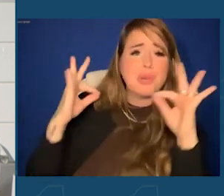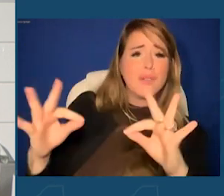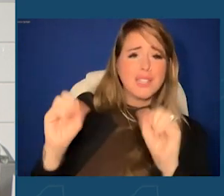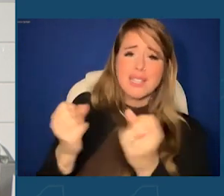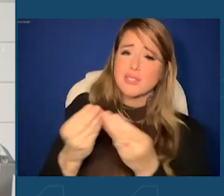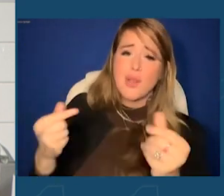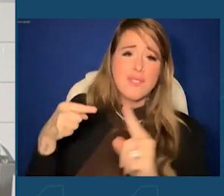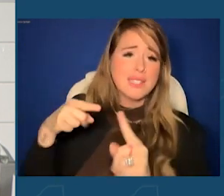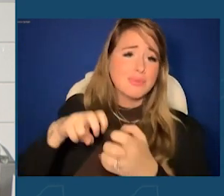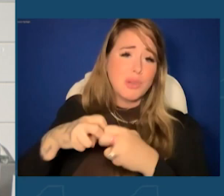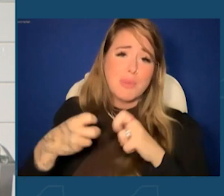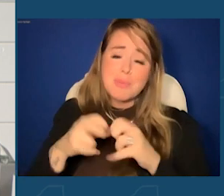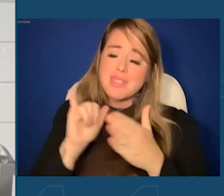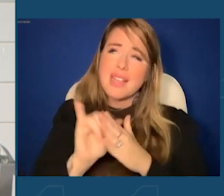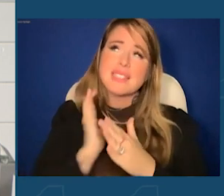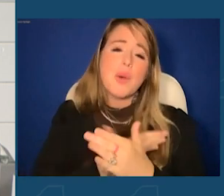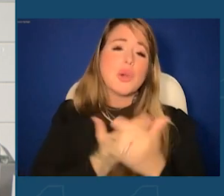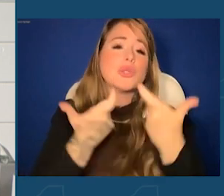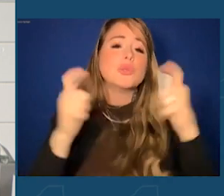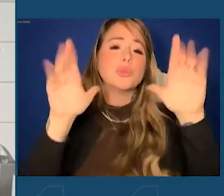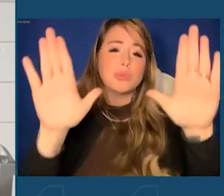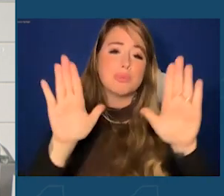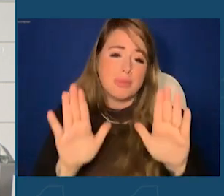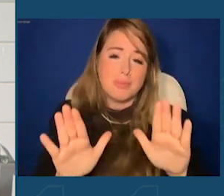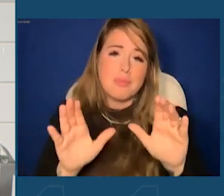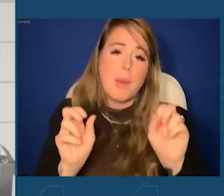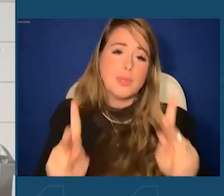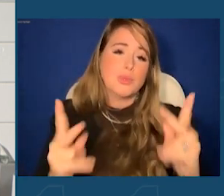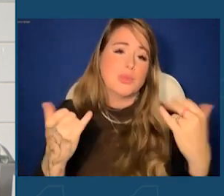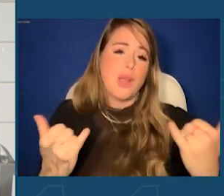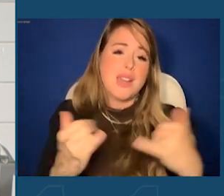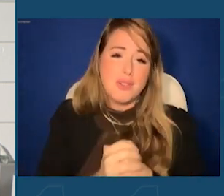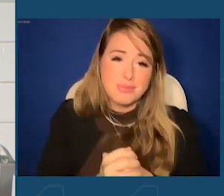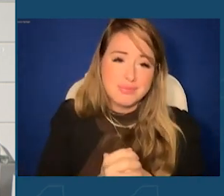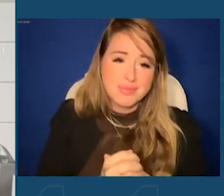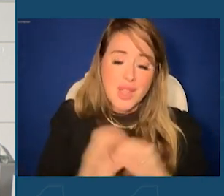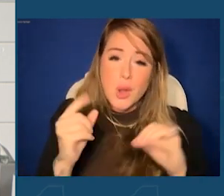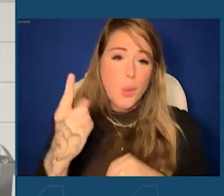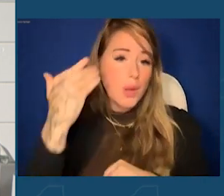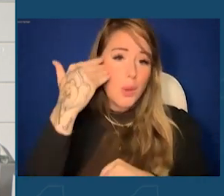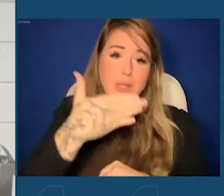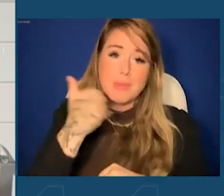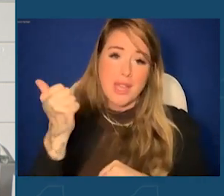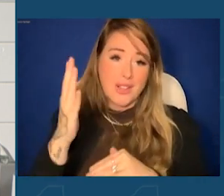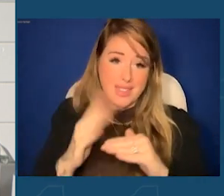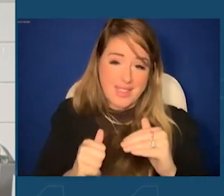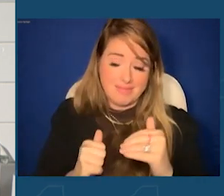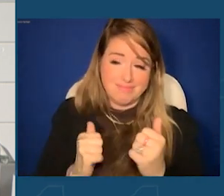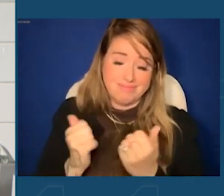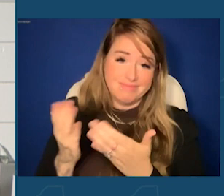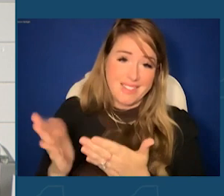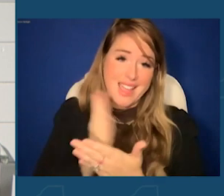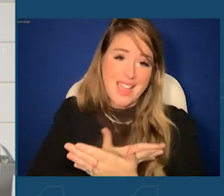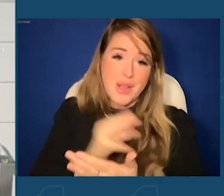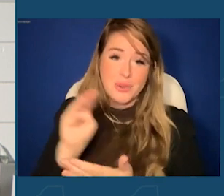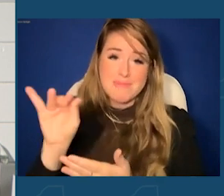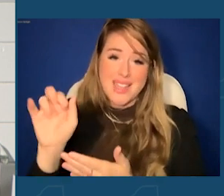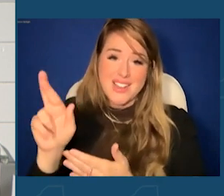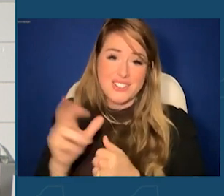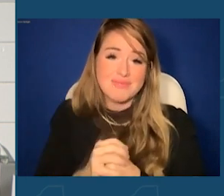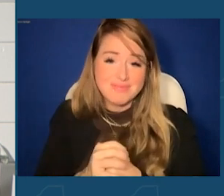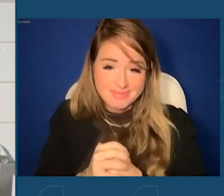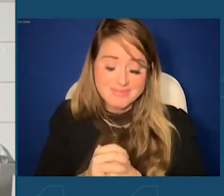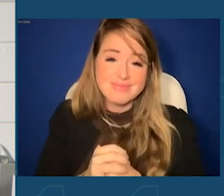is the great opportunity we have before us today. And no one knows that better than our mayor.